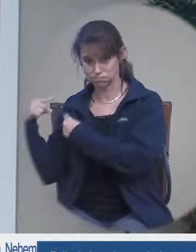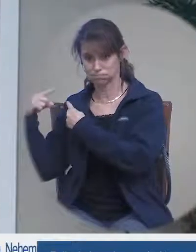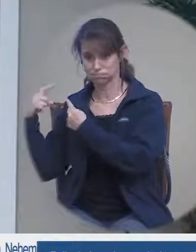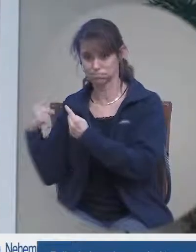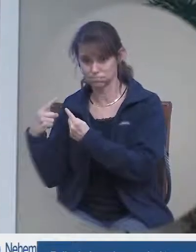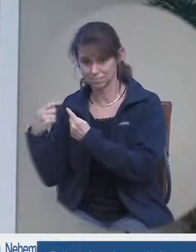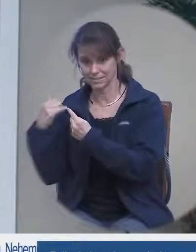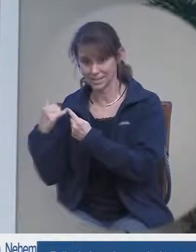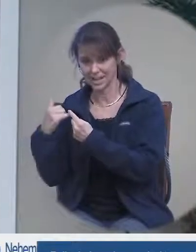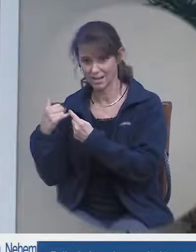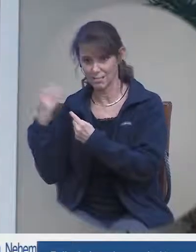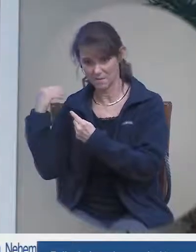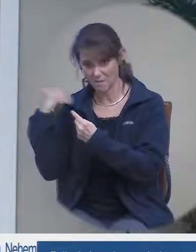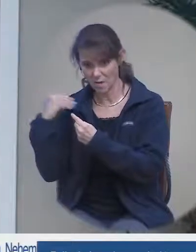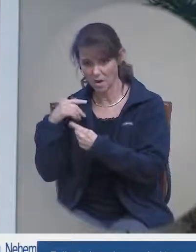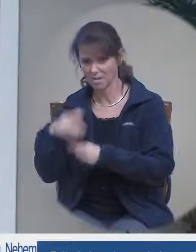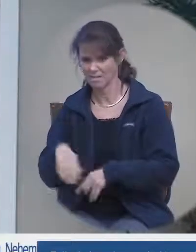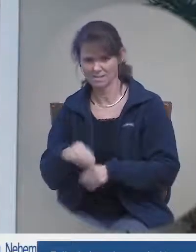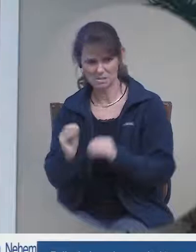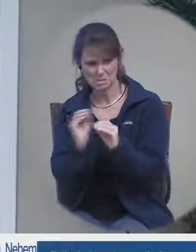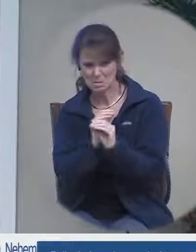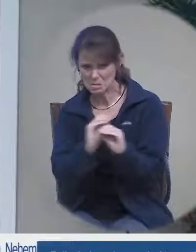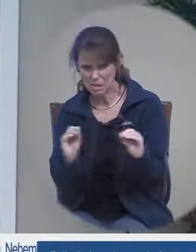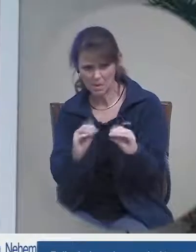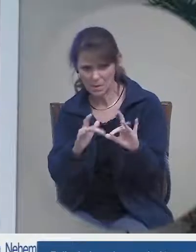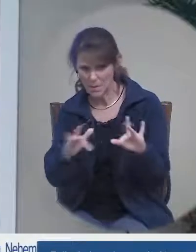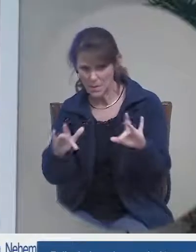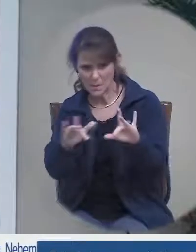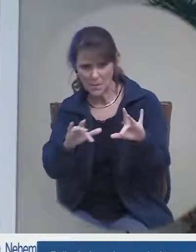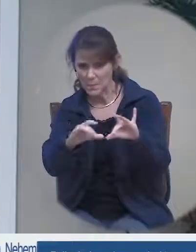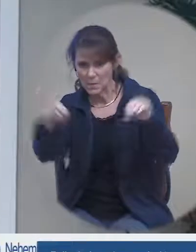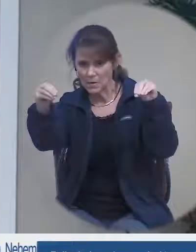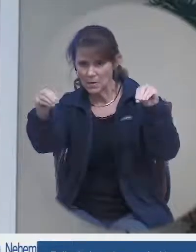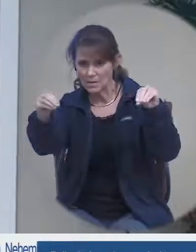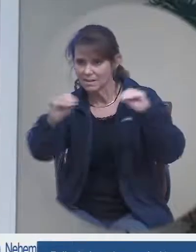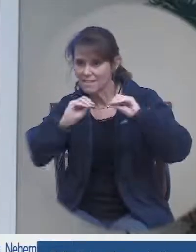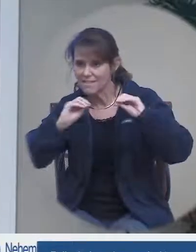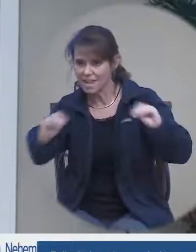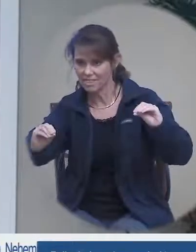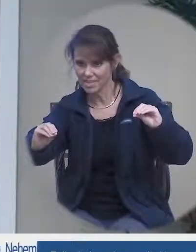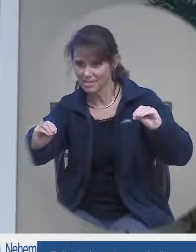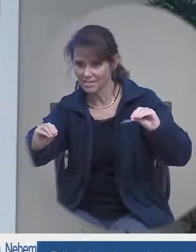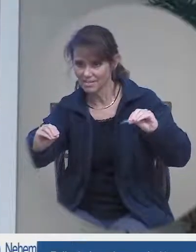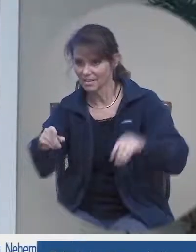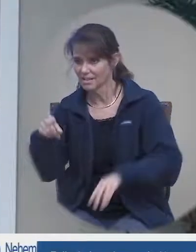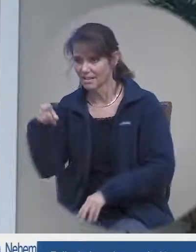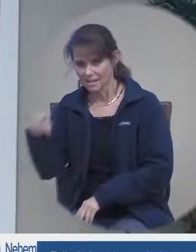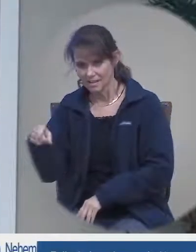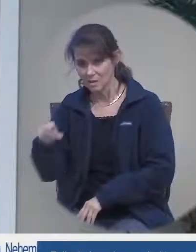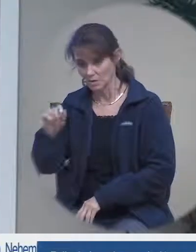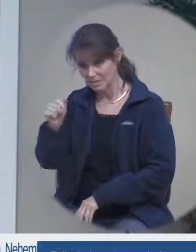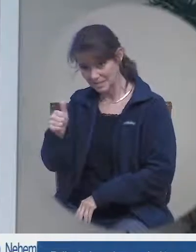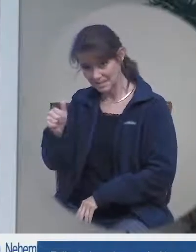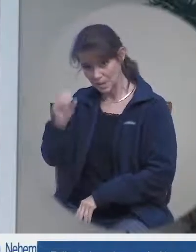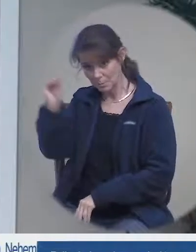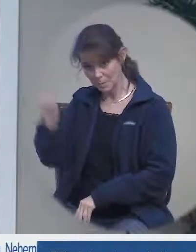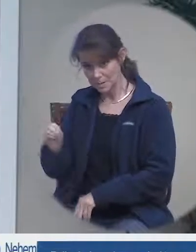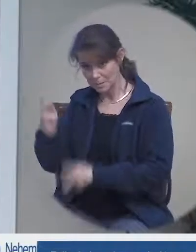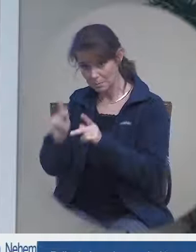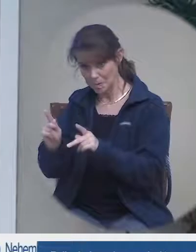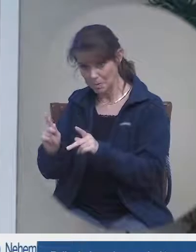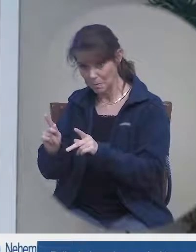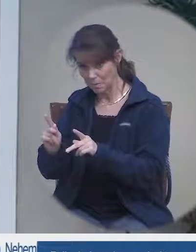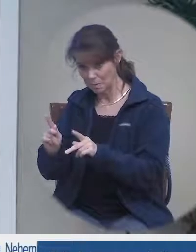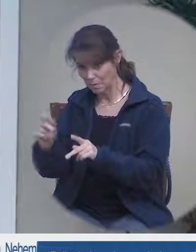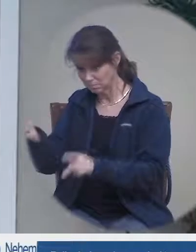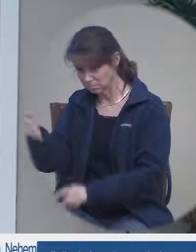how many amenities existed there? They were taking up the charge to be pioneers, to go into this city, to establish it